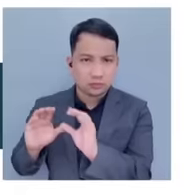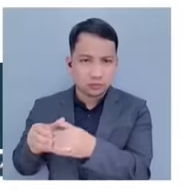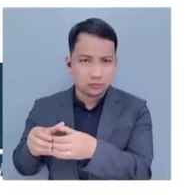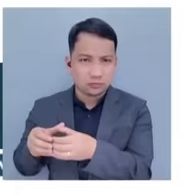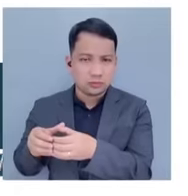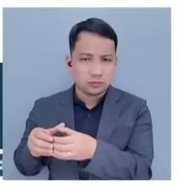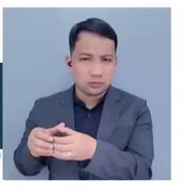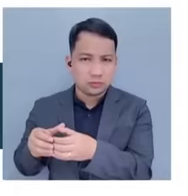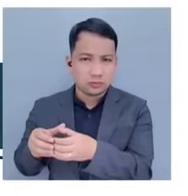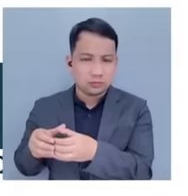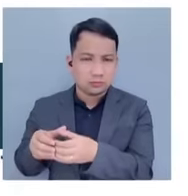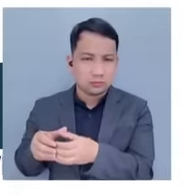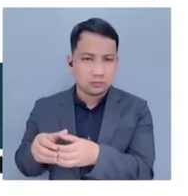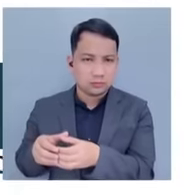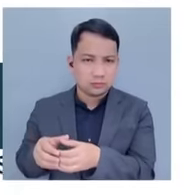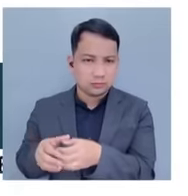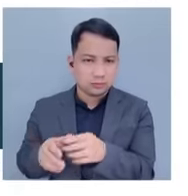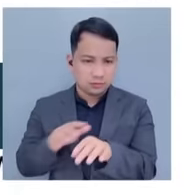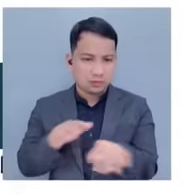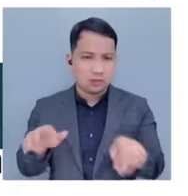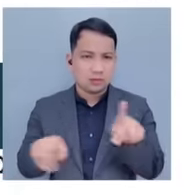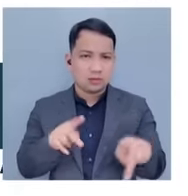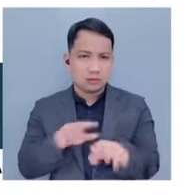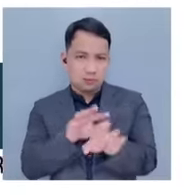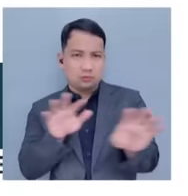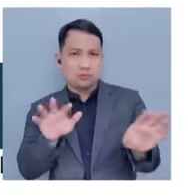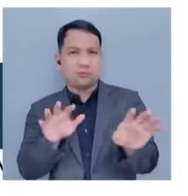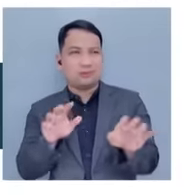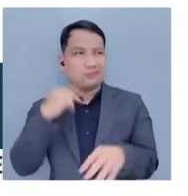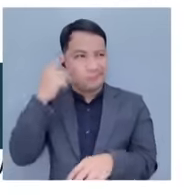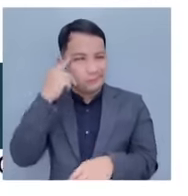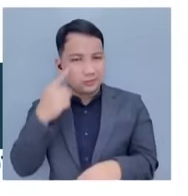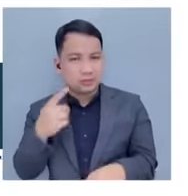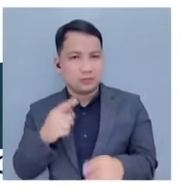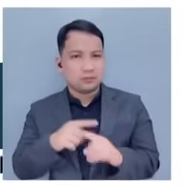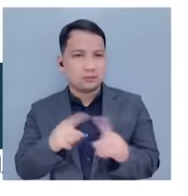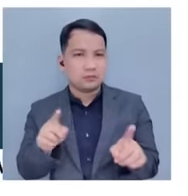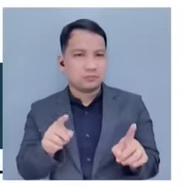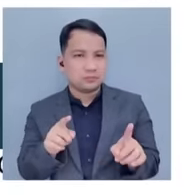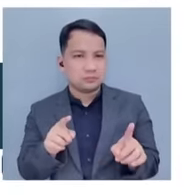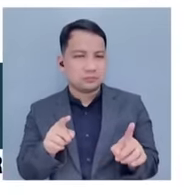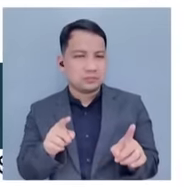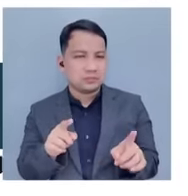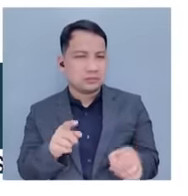People on the ground are saying, oh, this is just politics. But then,